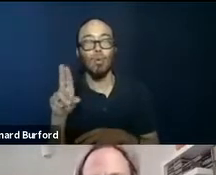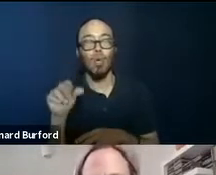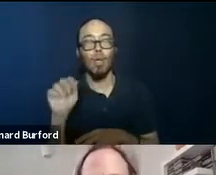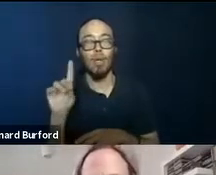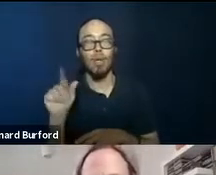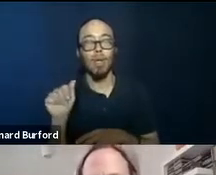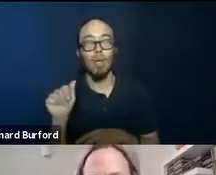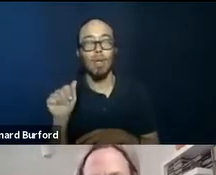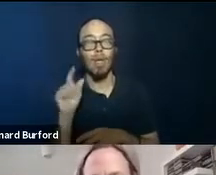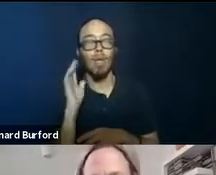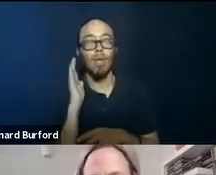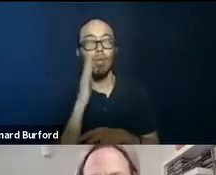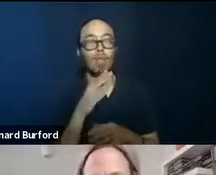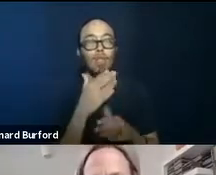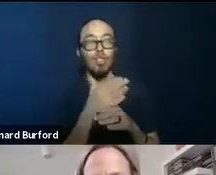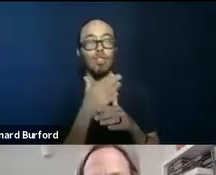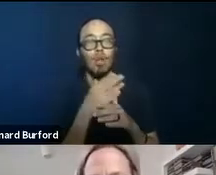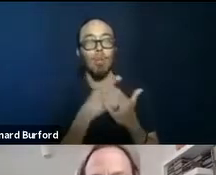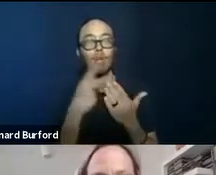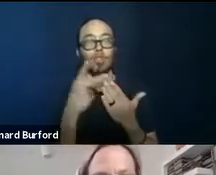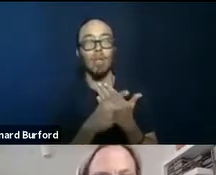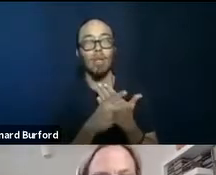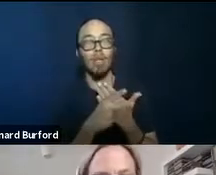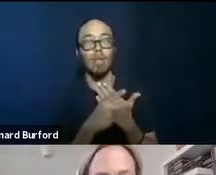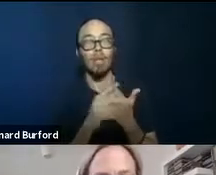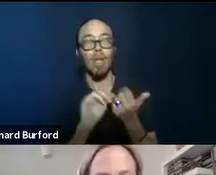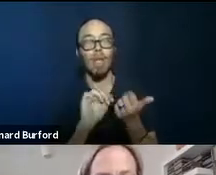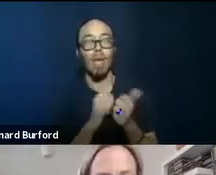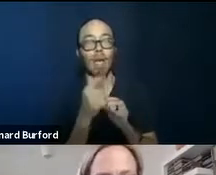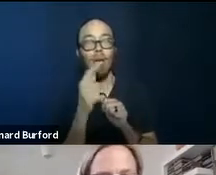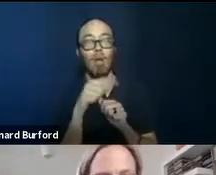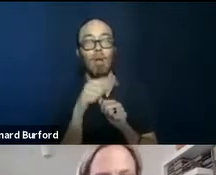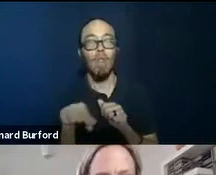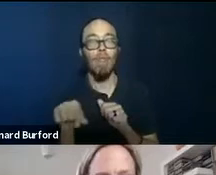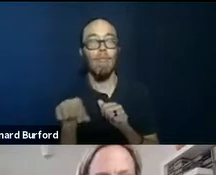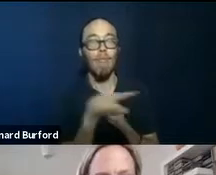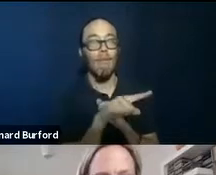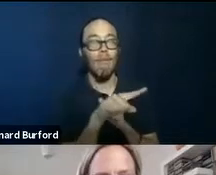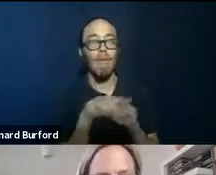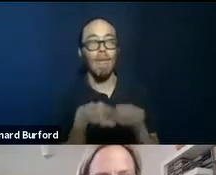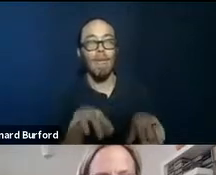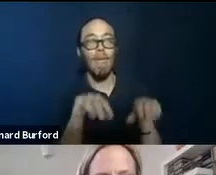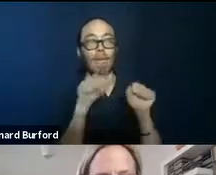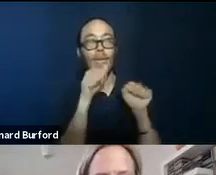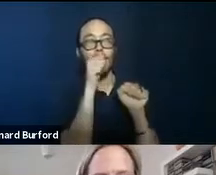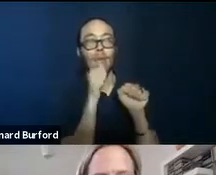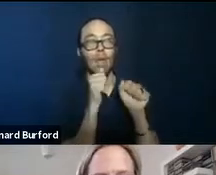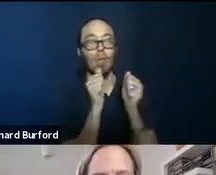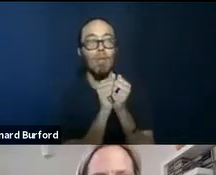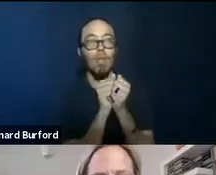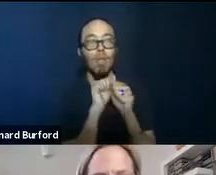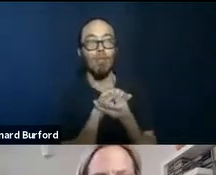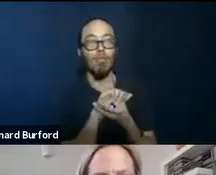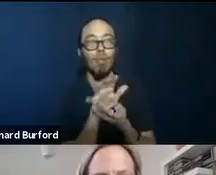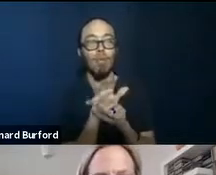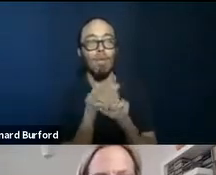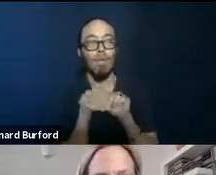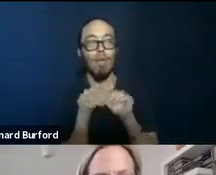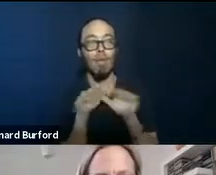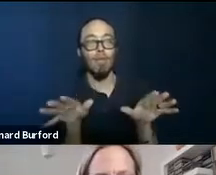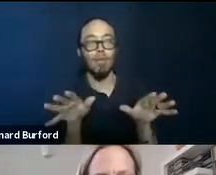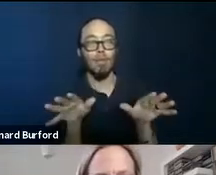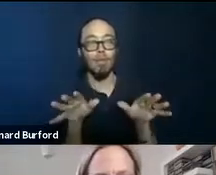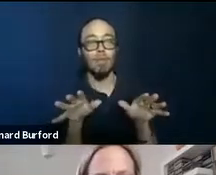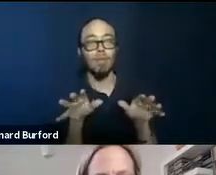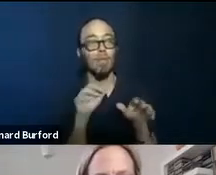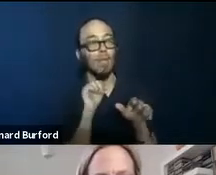us a project on how they dealt with the coronavirus crisis via other means,